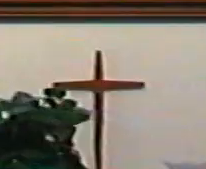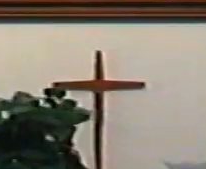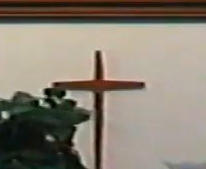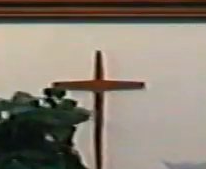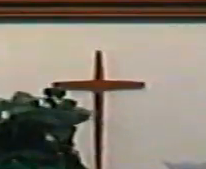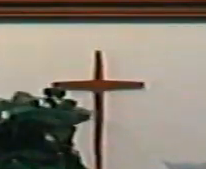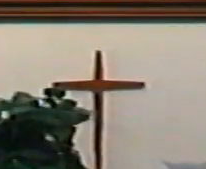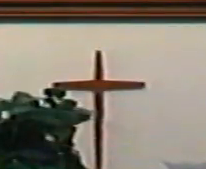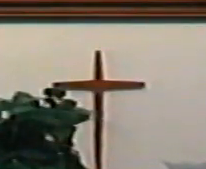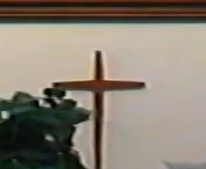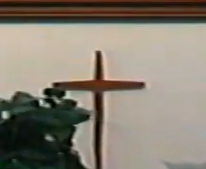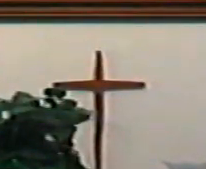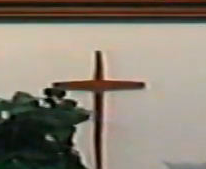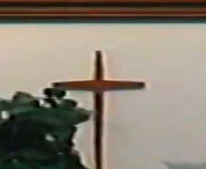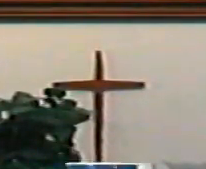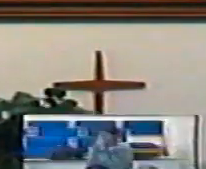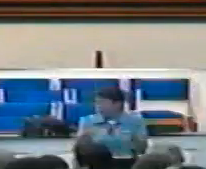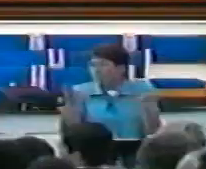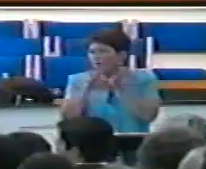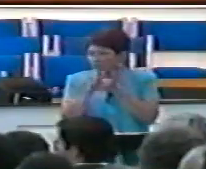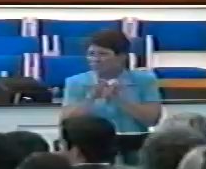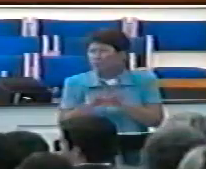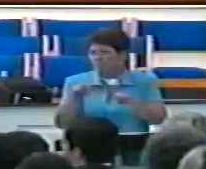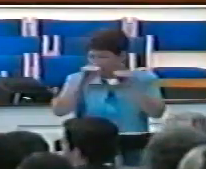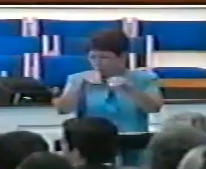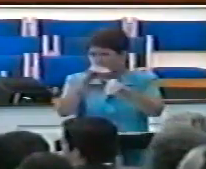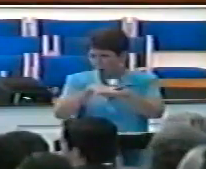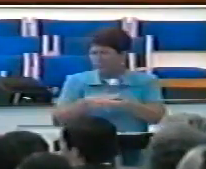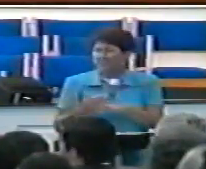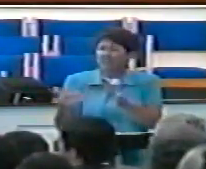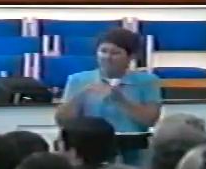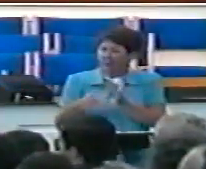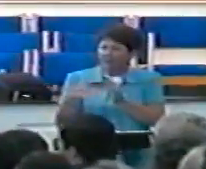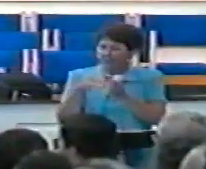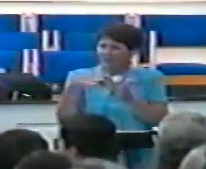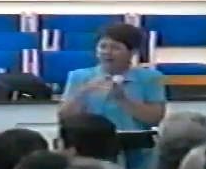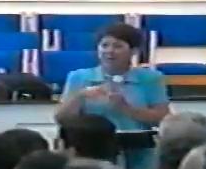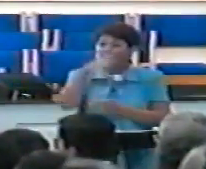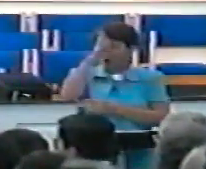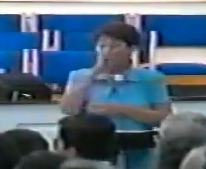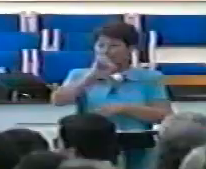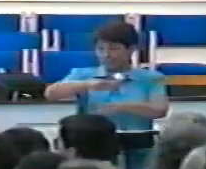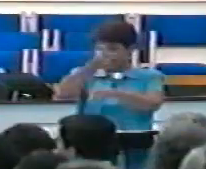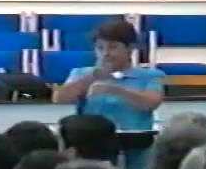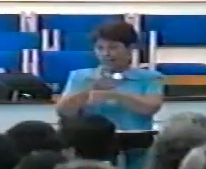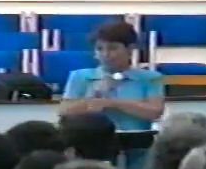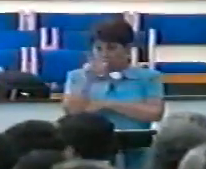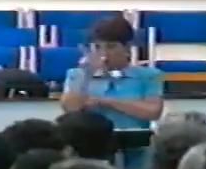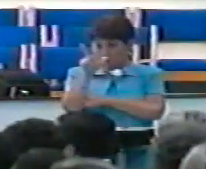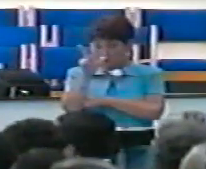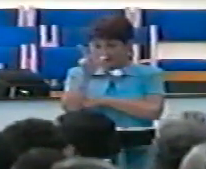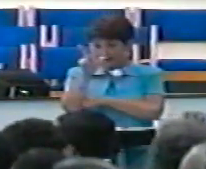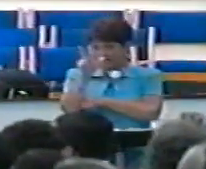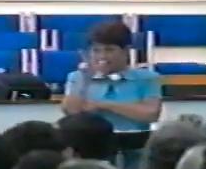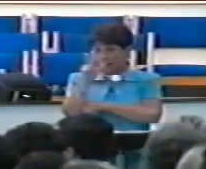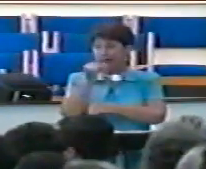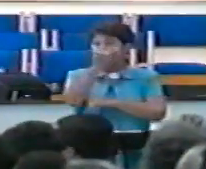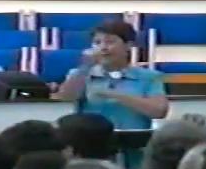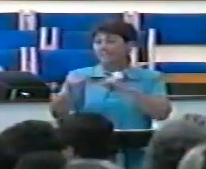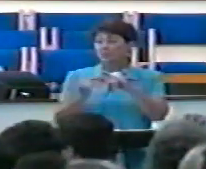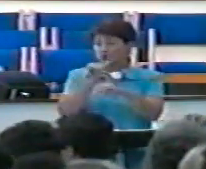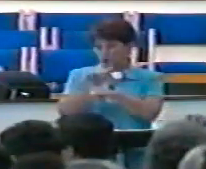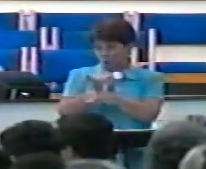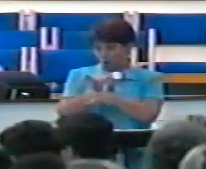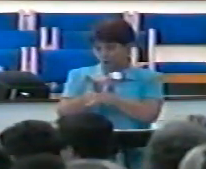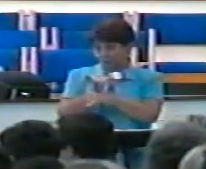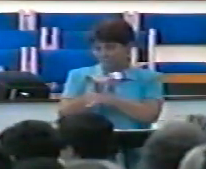again. You will discover that God has established three institutions. You'll see